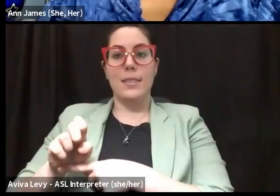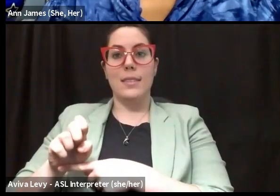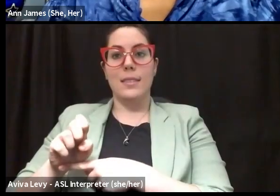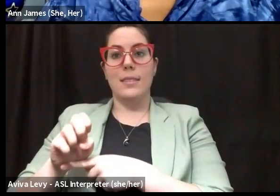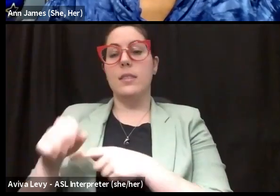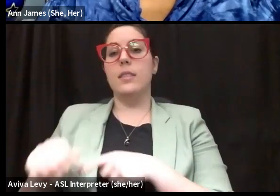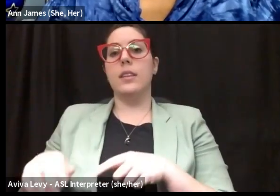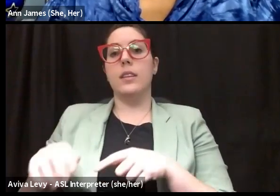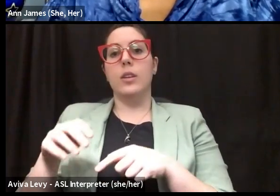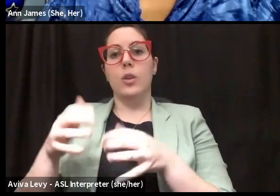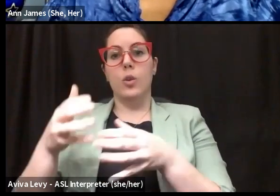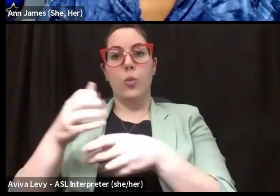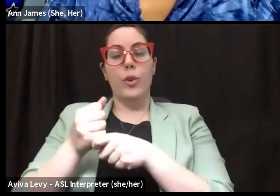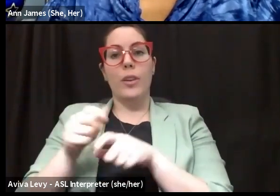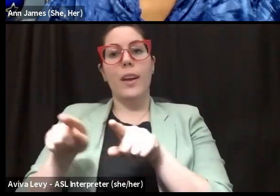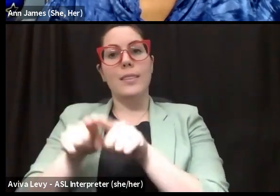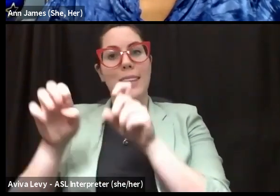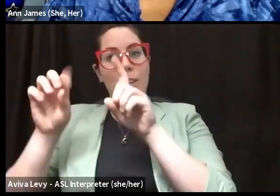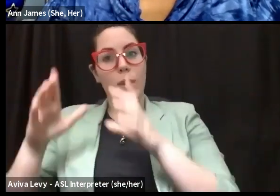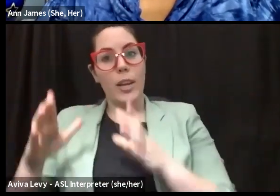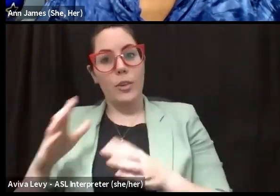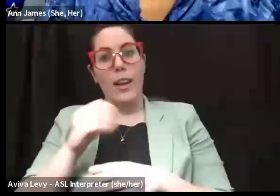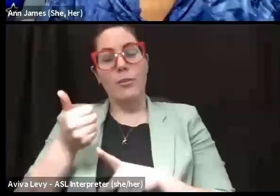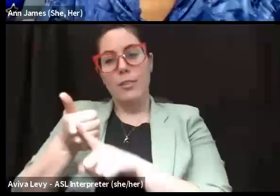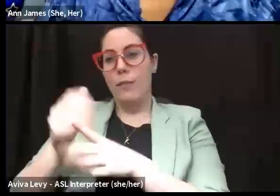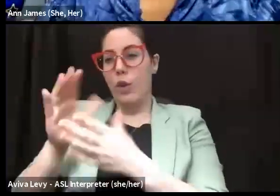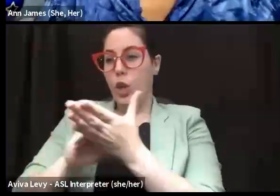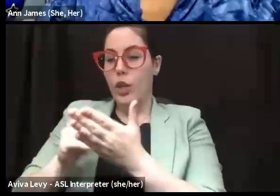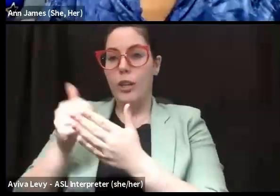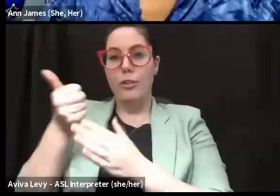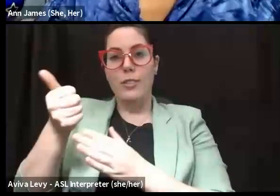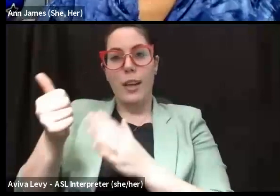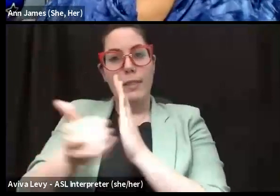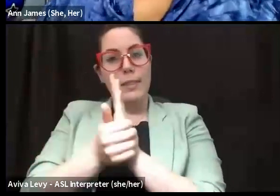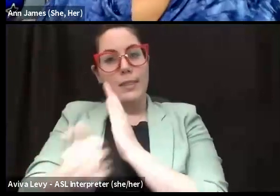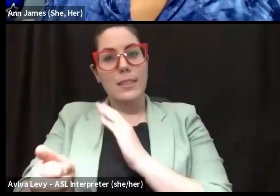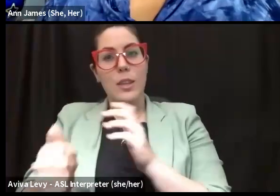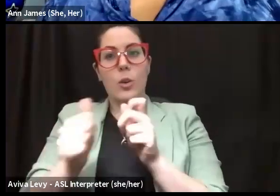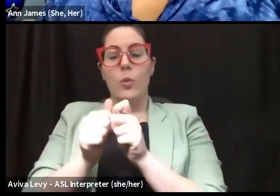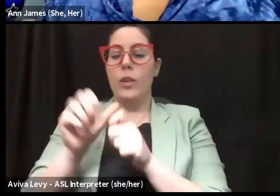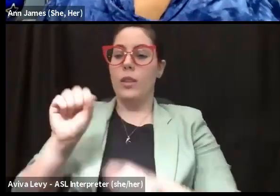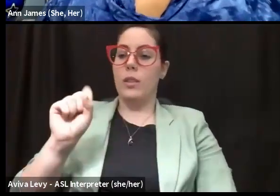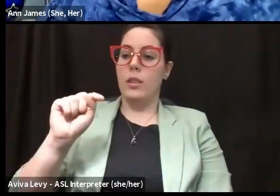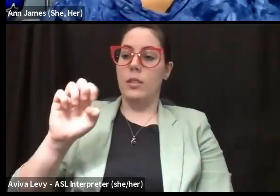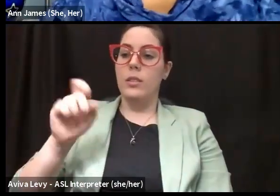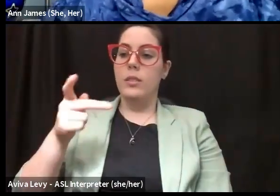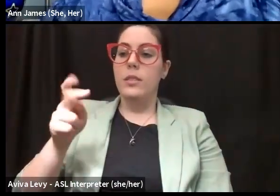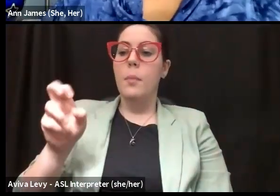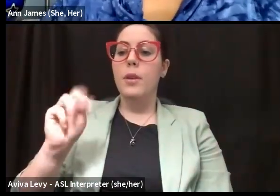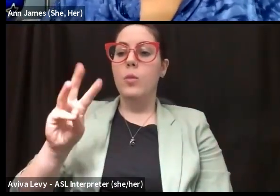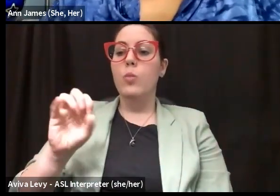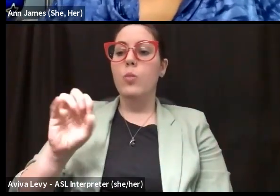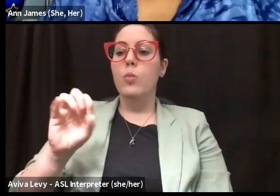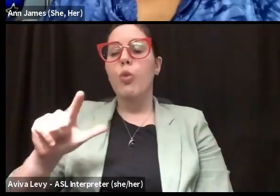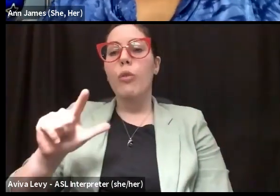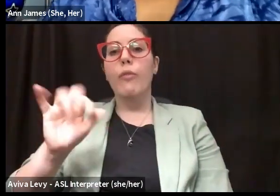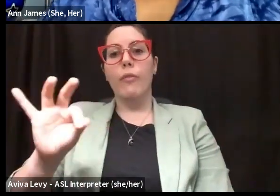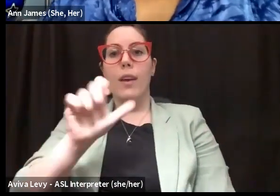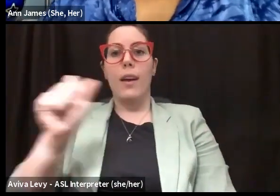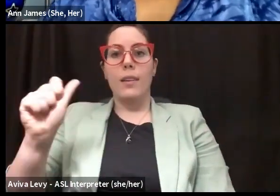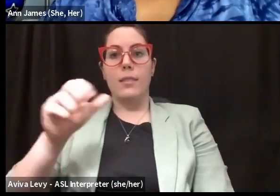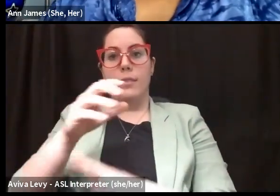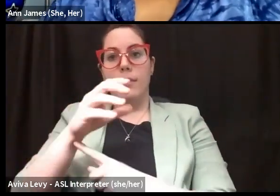stage director by learning her craft as an associate director at Steppenwolf, Hartford Stage, The Alley, and The Goodman. Marking now her